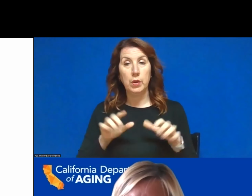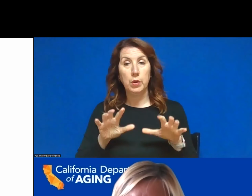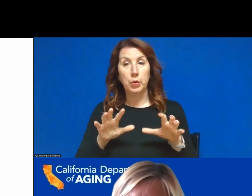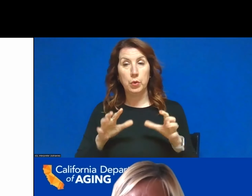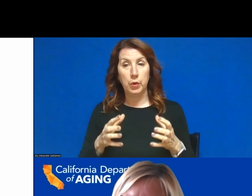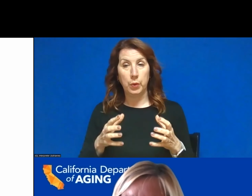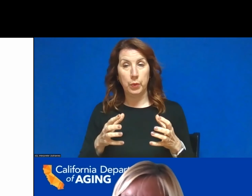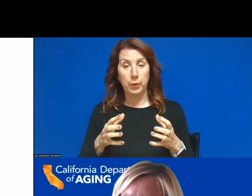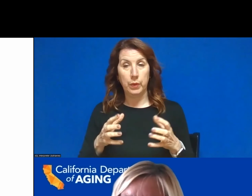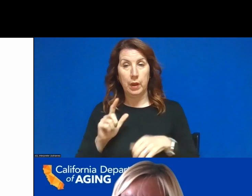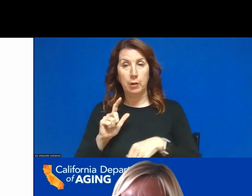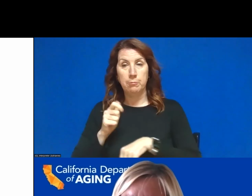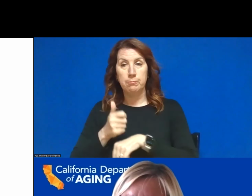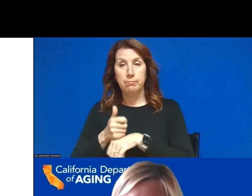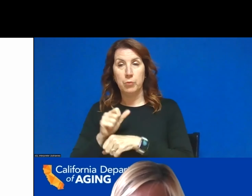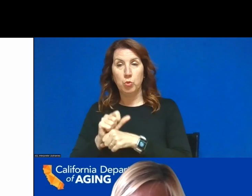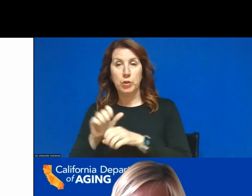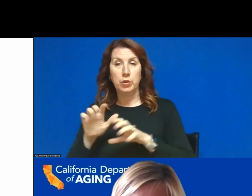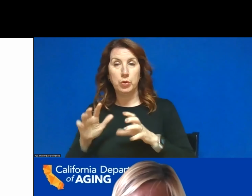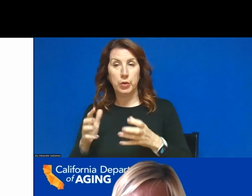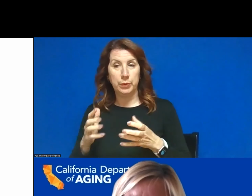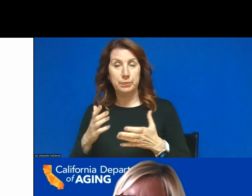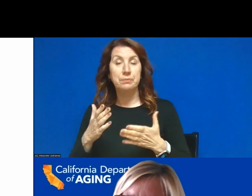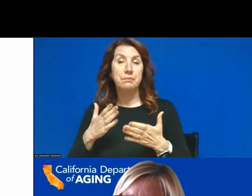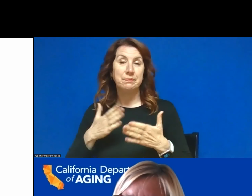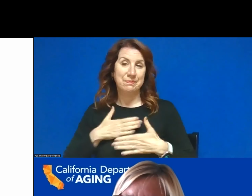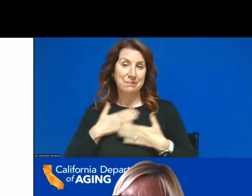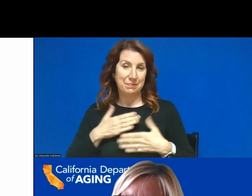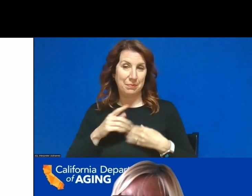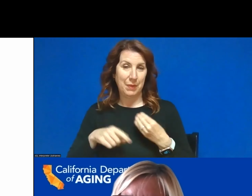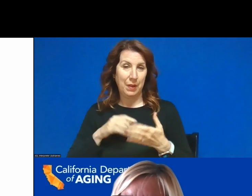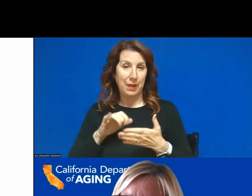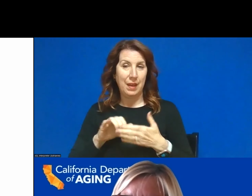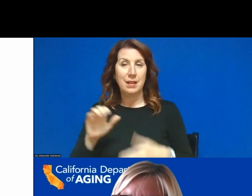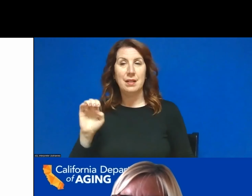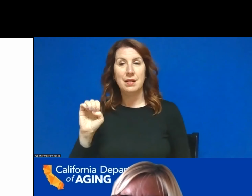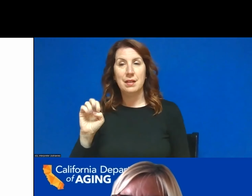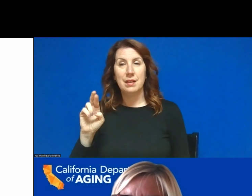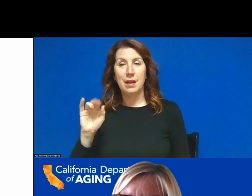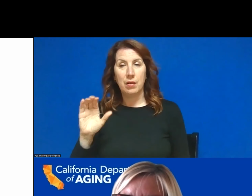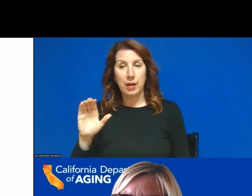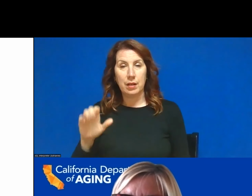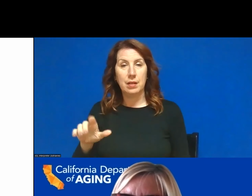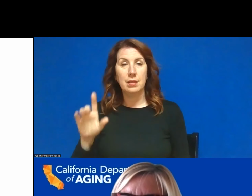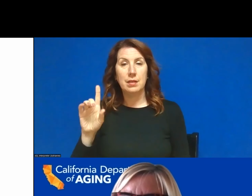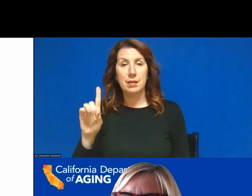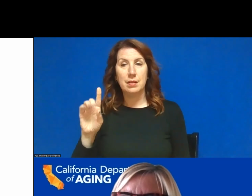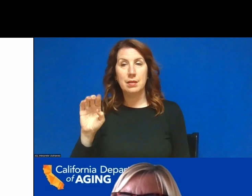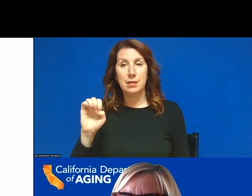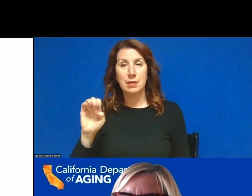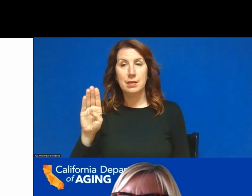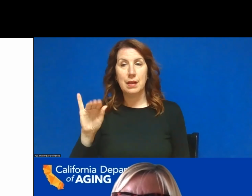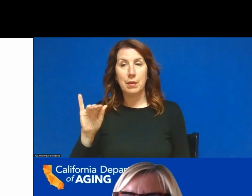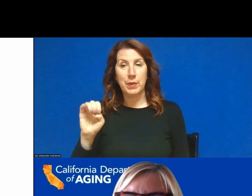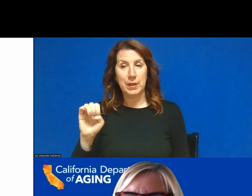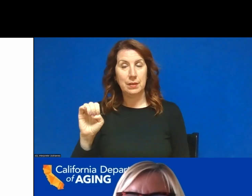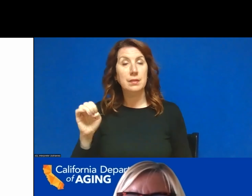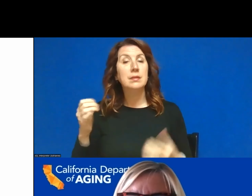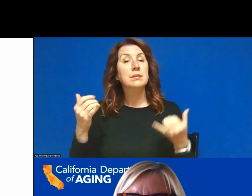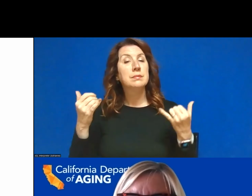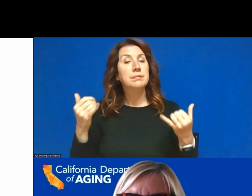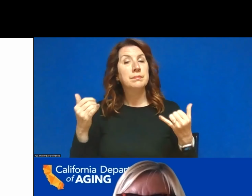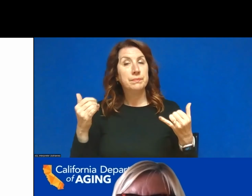off a work group, and we're so grateful for that. Eric and Debbie are now going to bring to us the